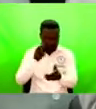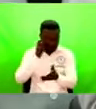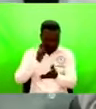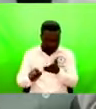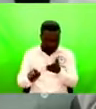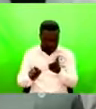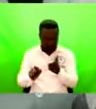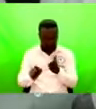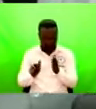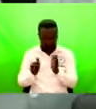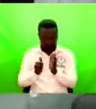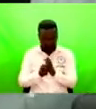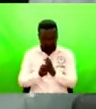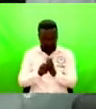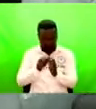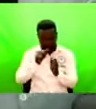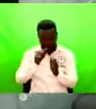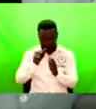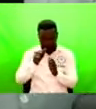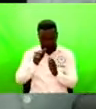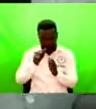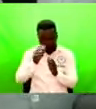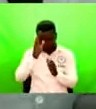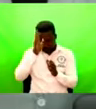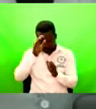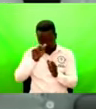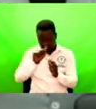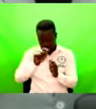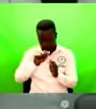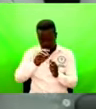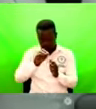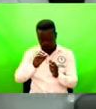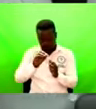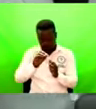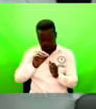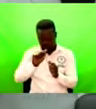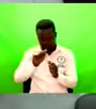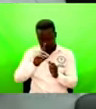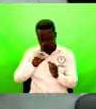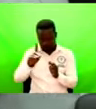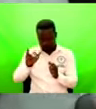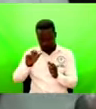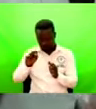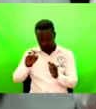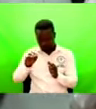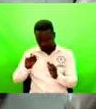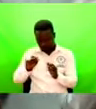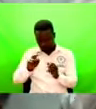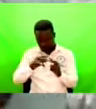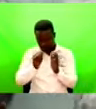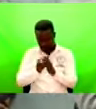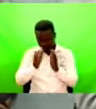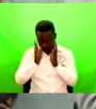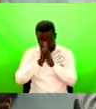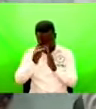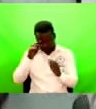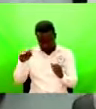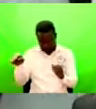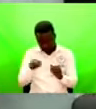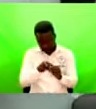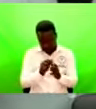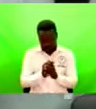father Atuadison, to come around and invoke the grace of God upon your life.